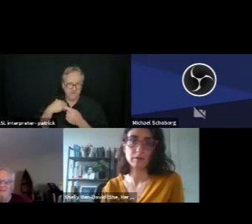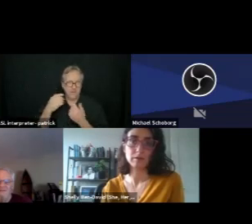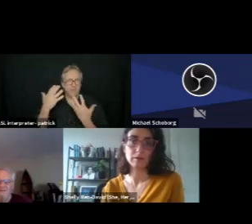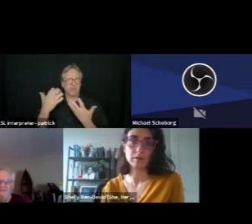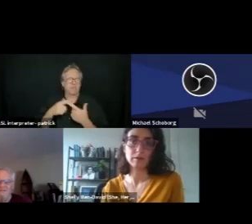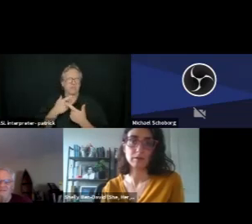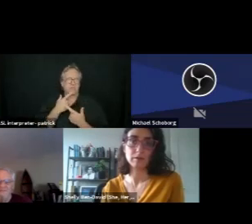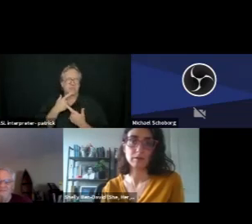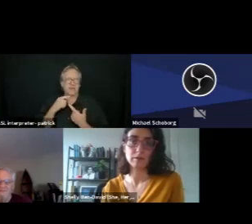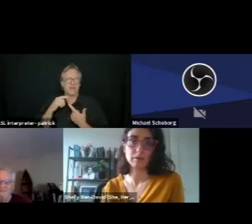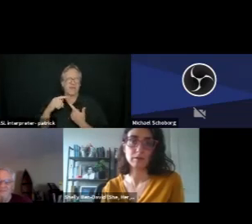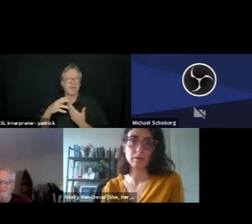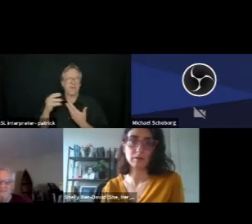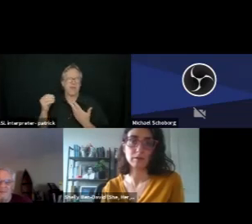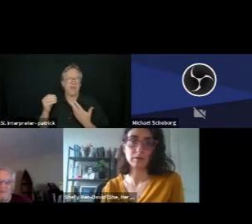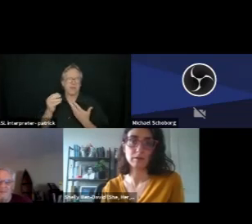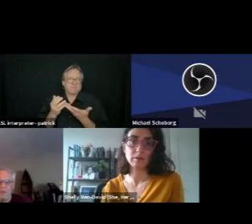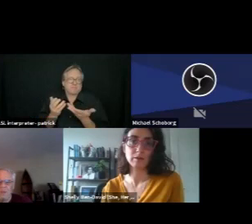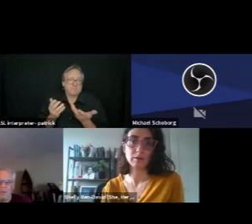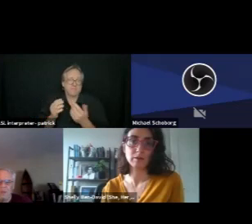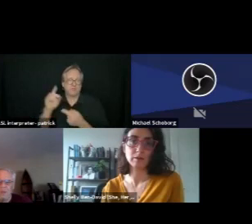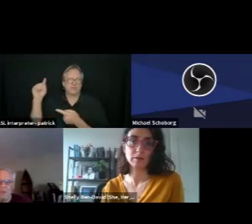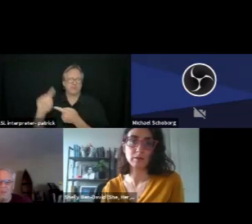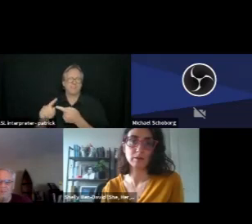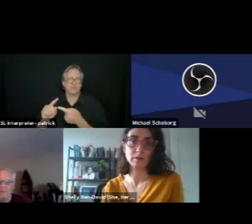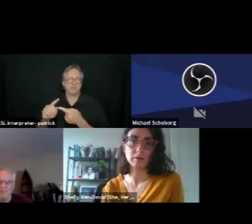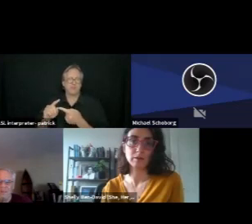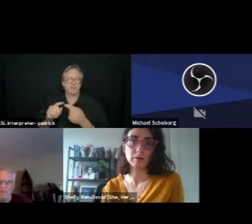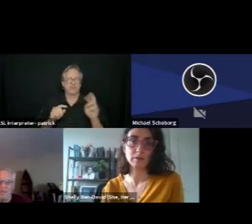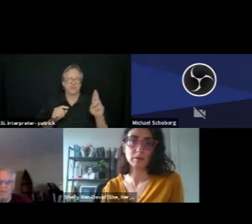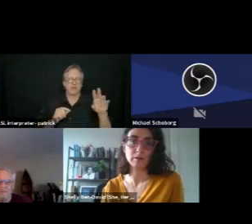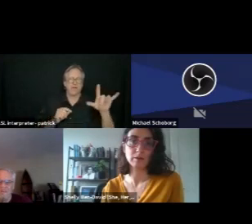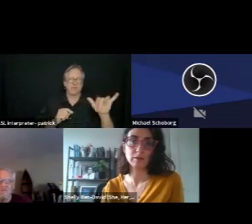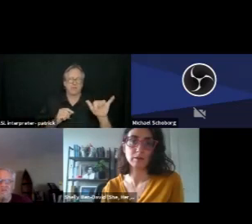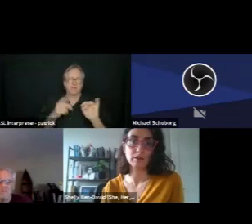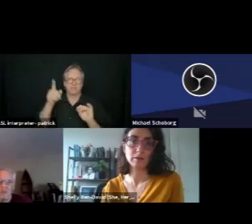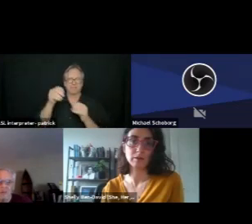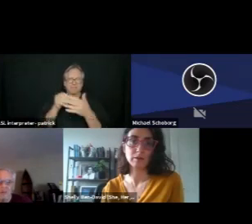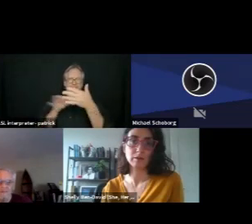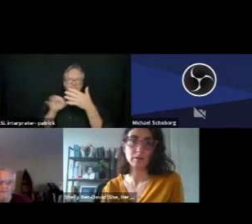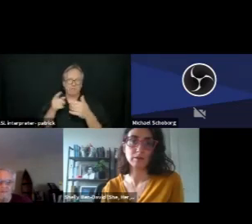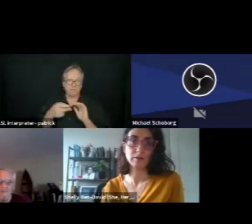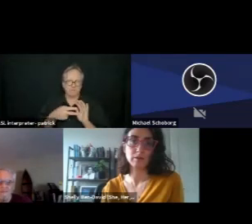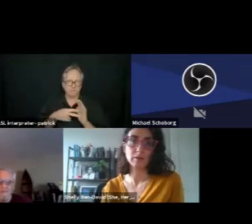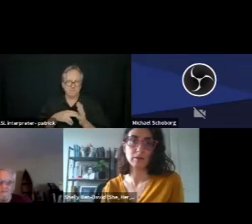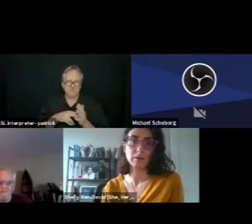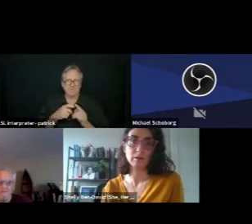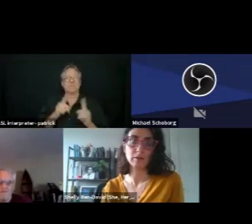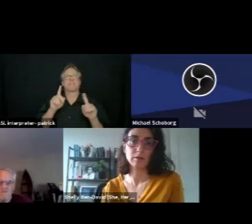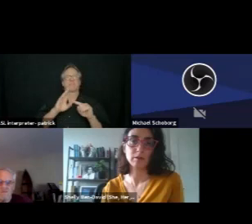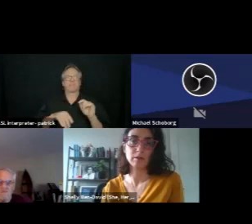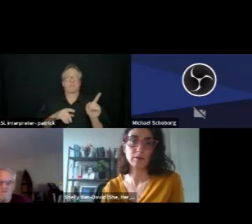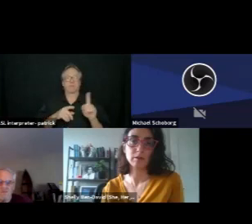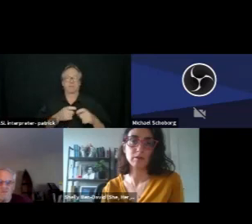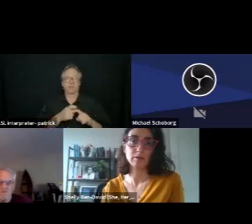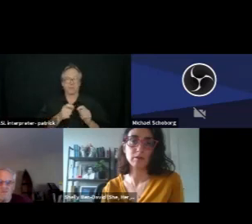about how neoliberalism is kind of like, reduced what recovery was supposed to mean from what its roots were, and kind